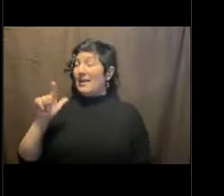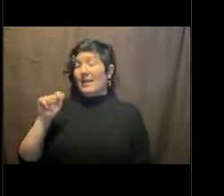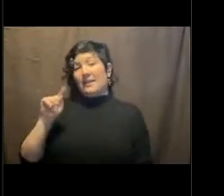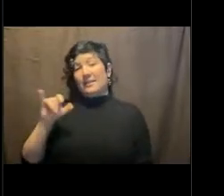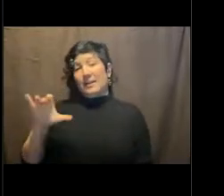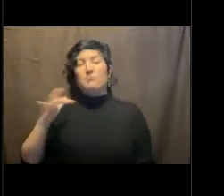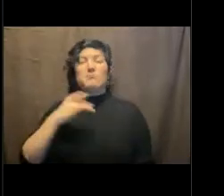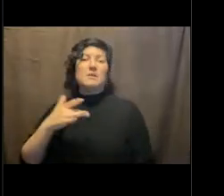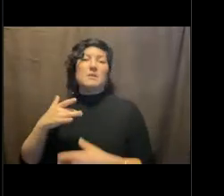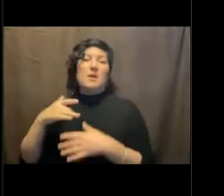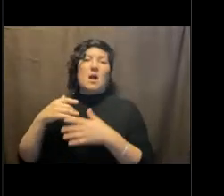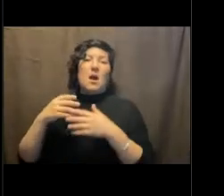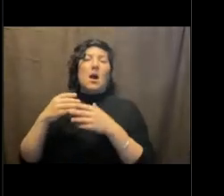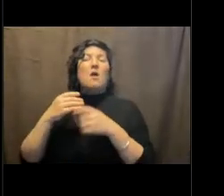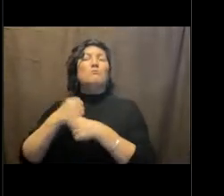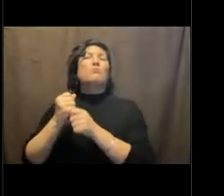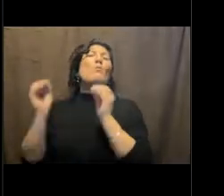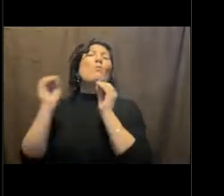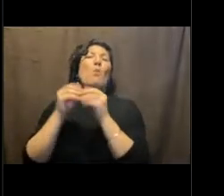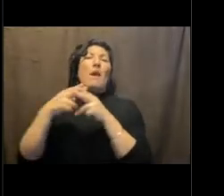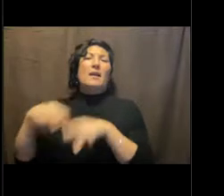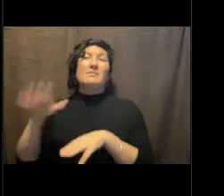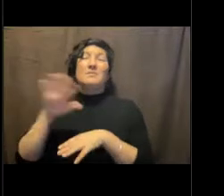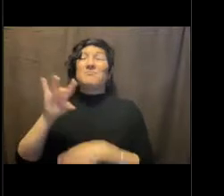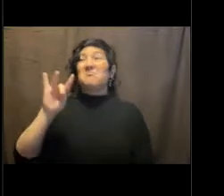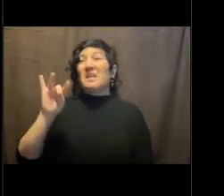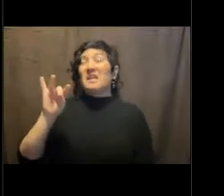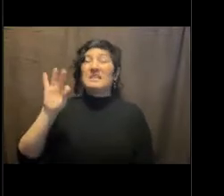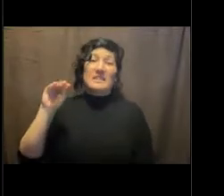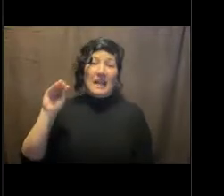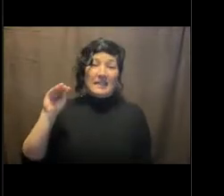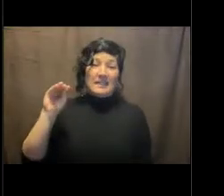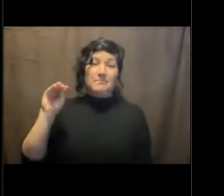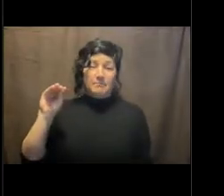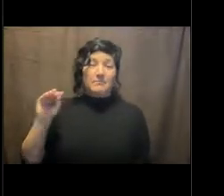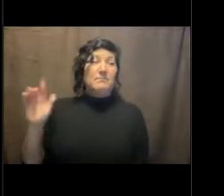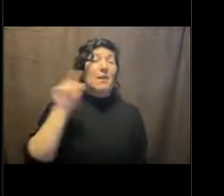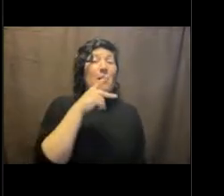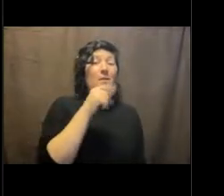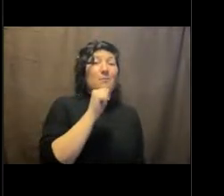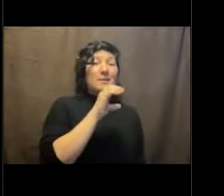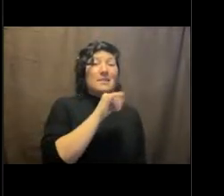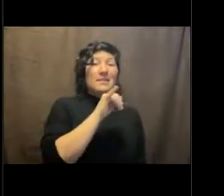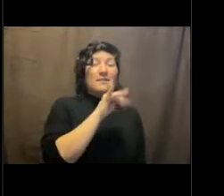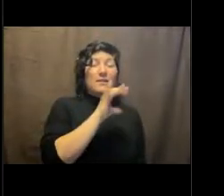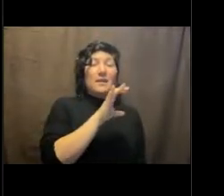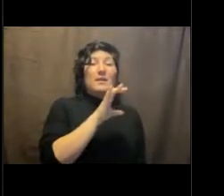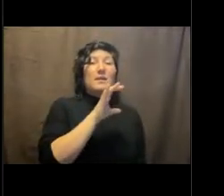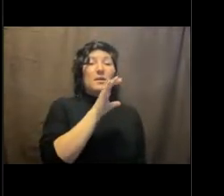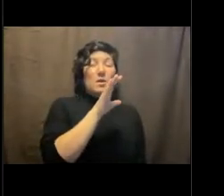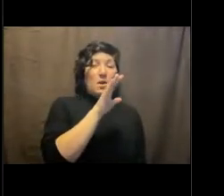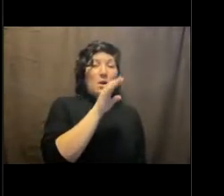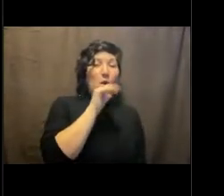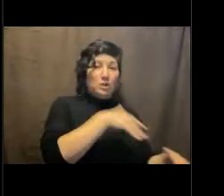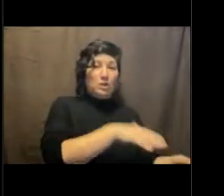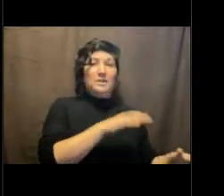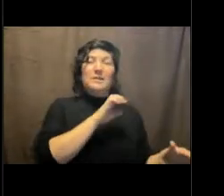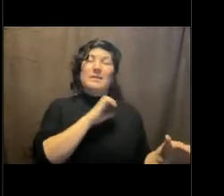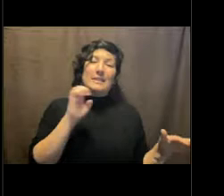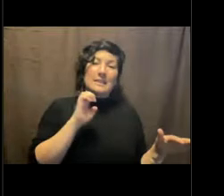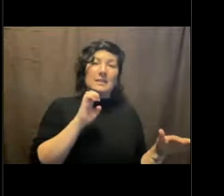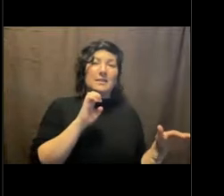eggs, somewhere around 80 to 90 eggs possibly. In the Pacific Ocean, particularly Eastern Pacific and Costa Rica, the population